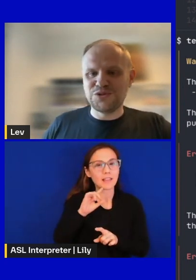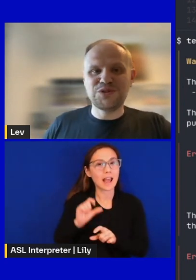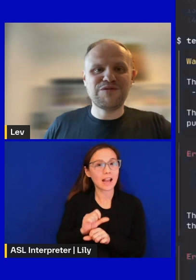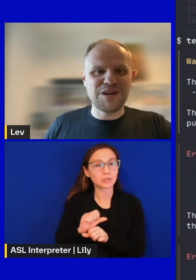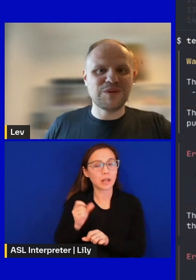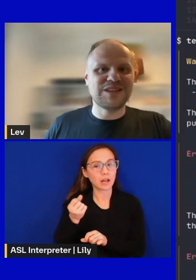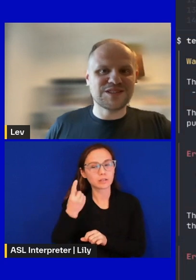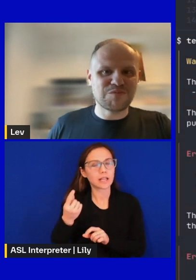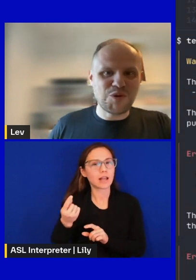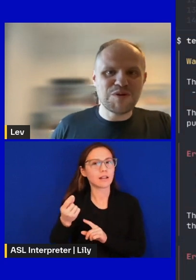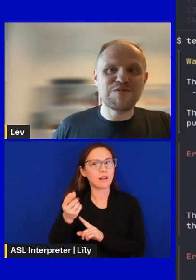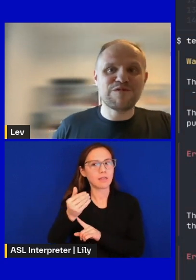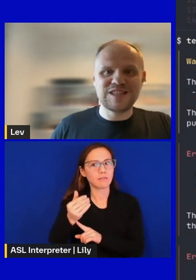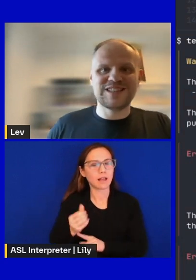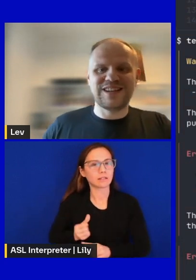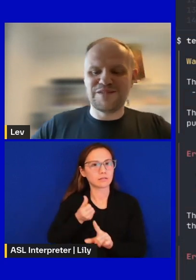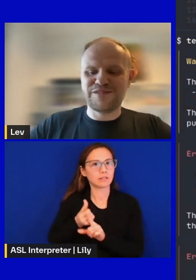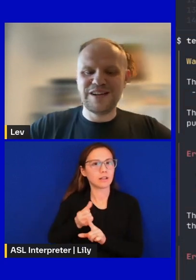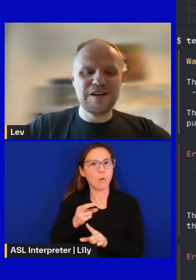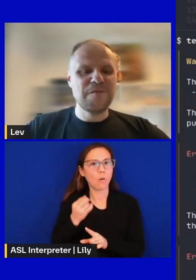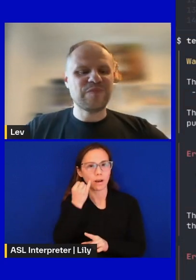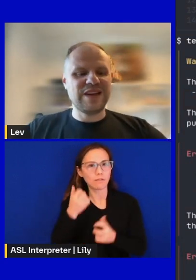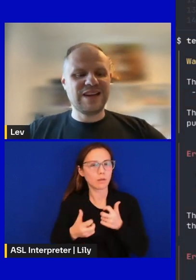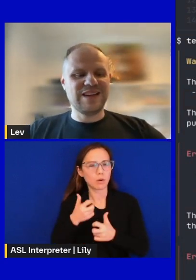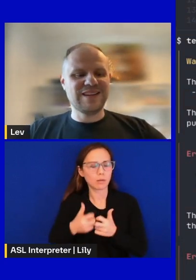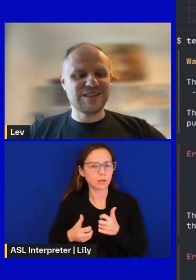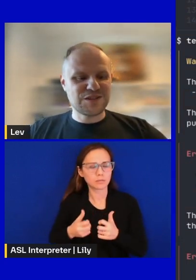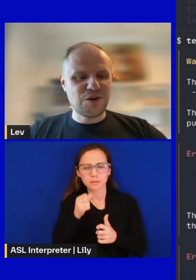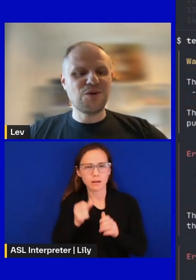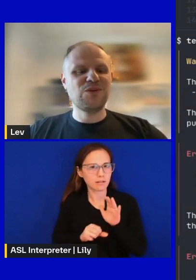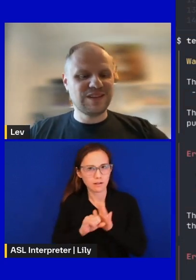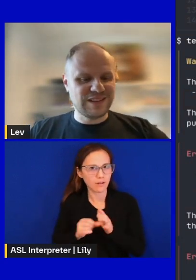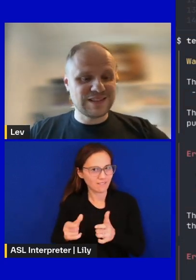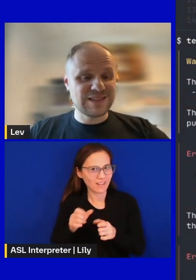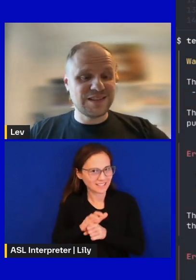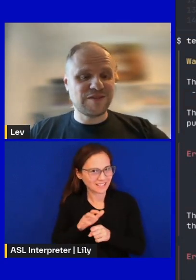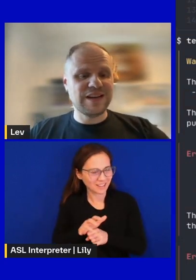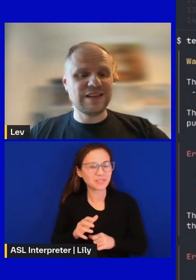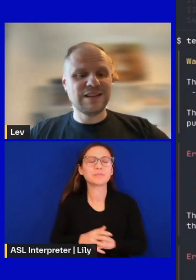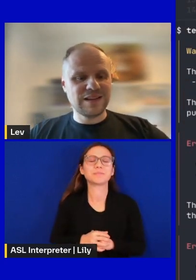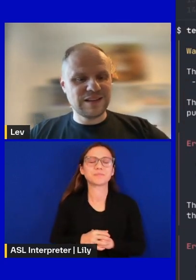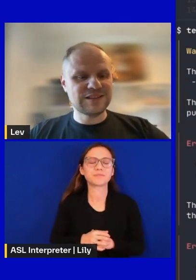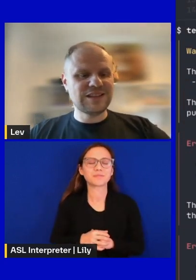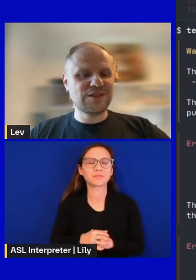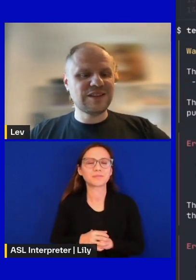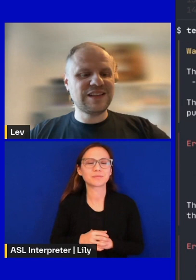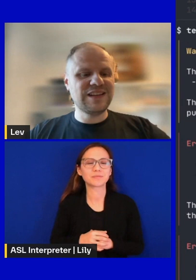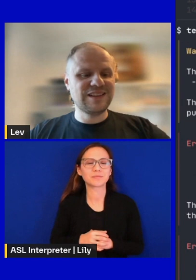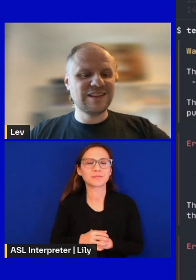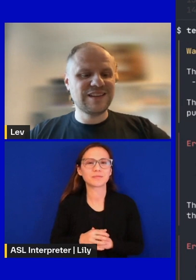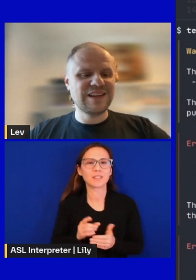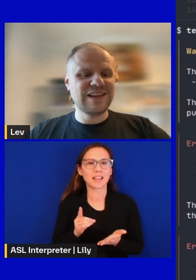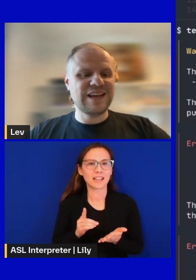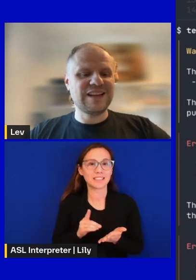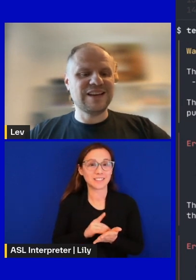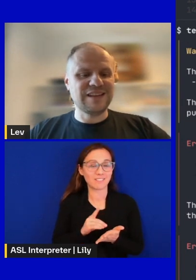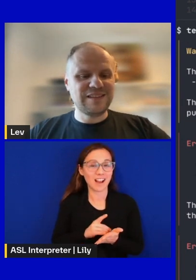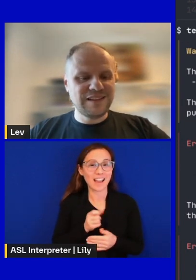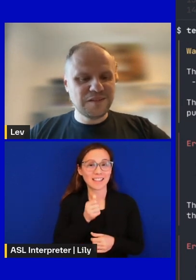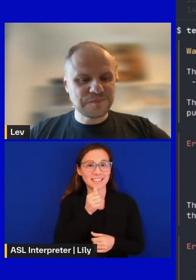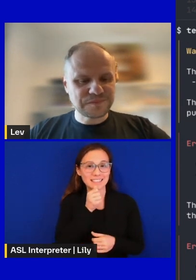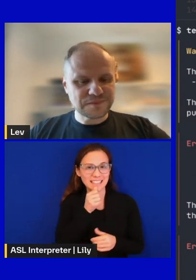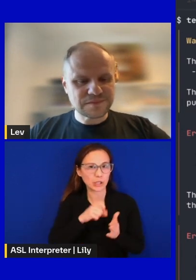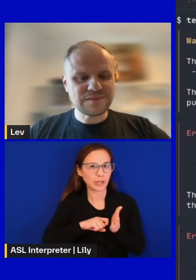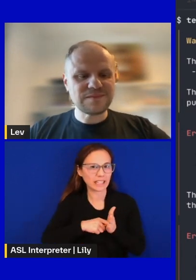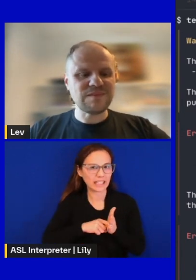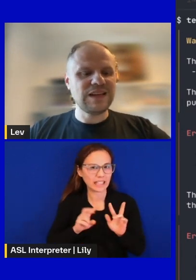or notifying when there's a problem fast enough. So let's define secret key and the